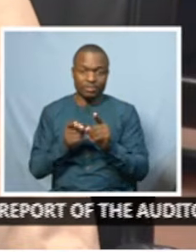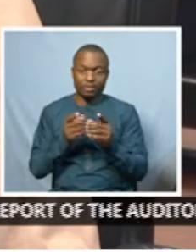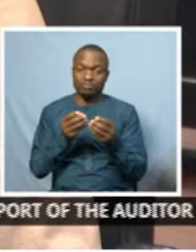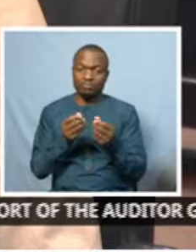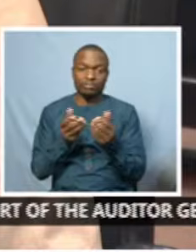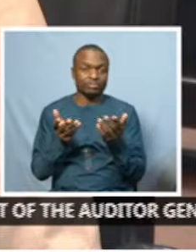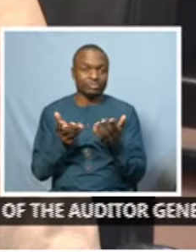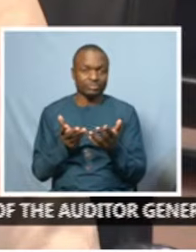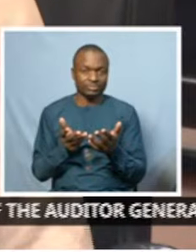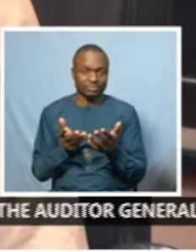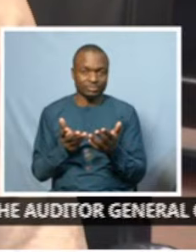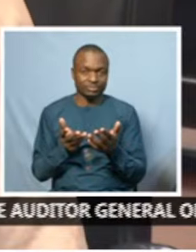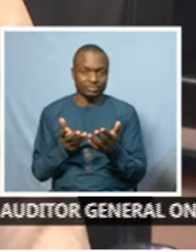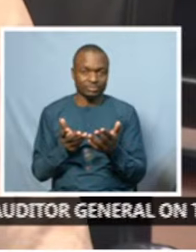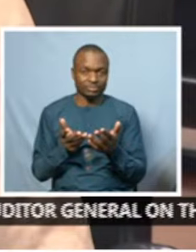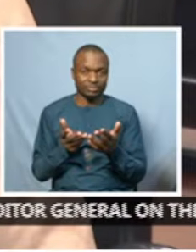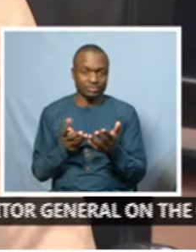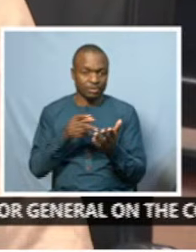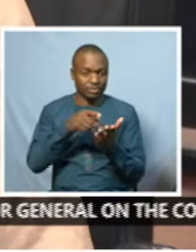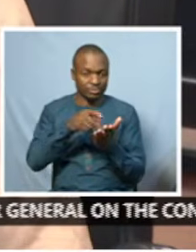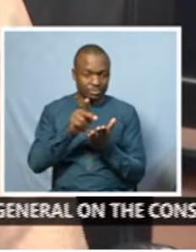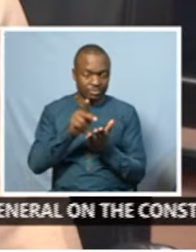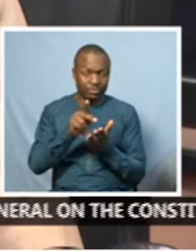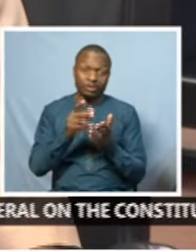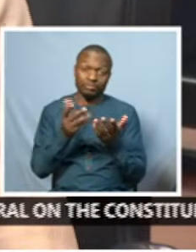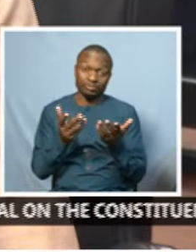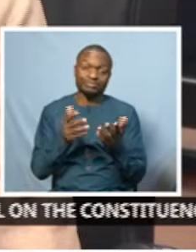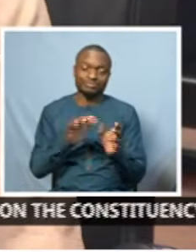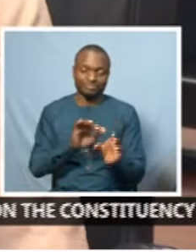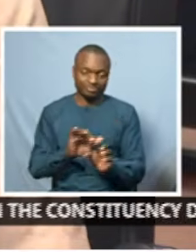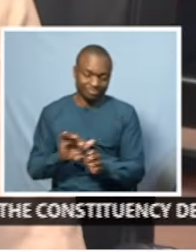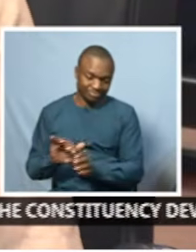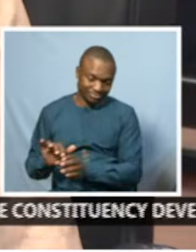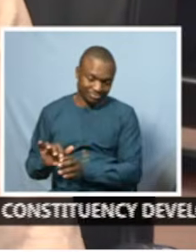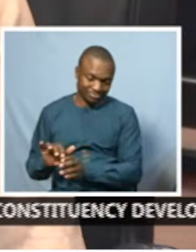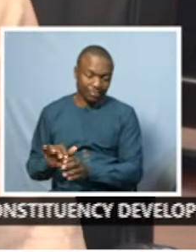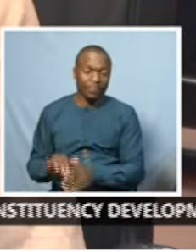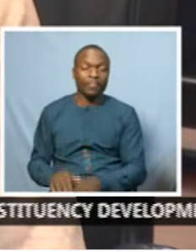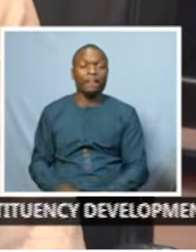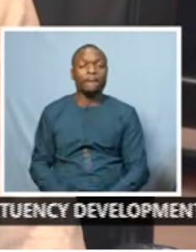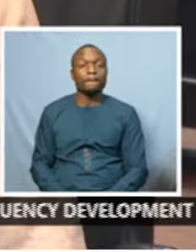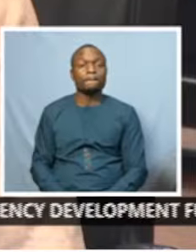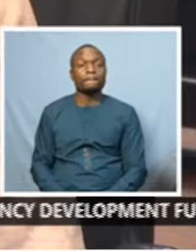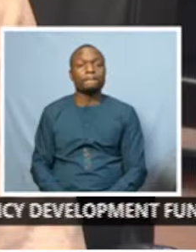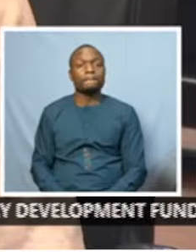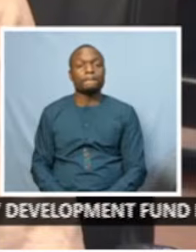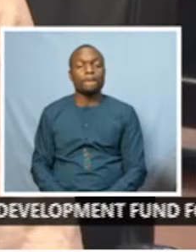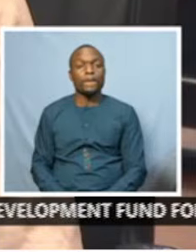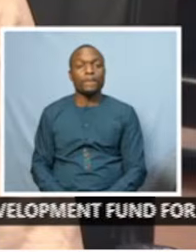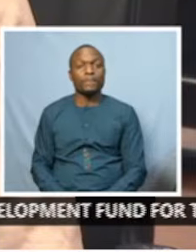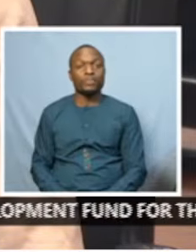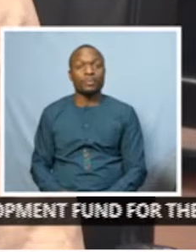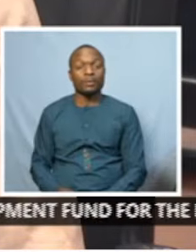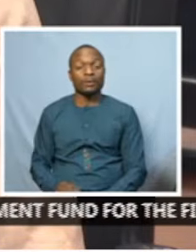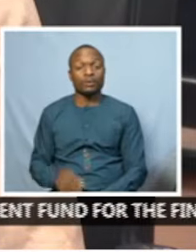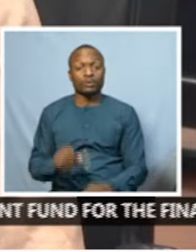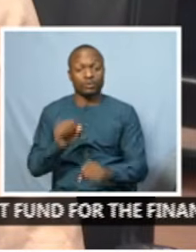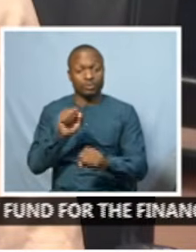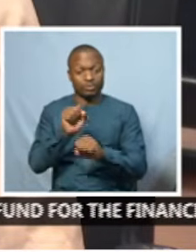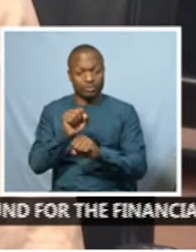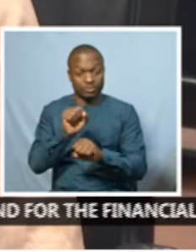funds to pay. Anyway, that the scope of work at